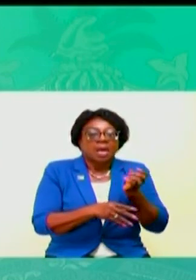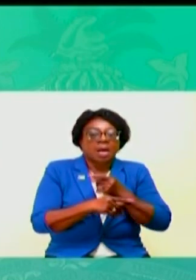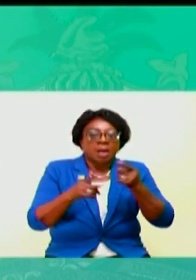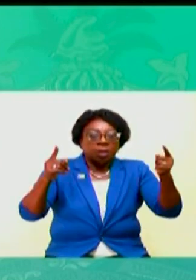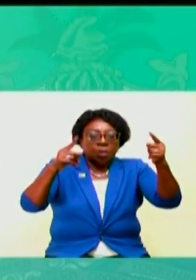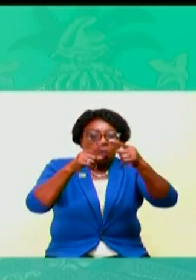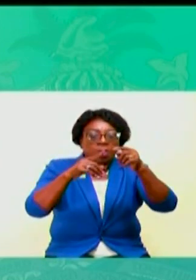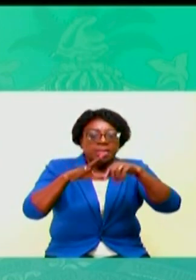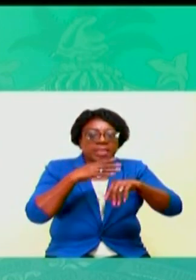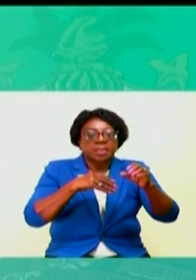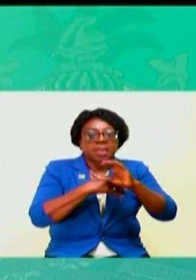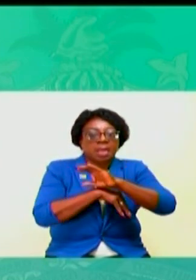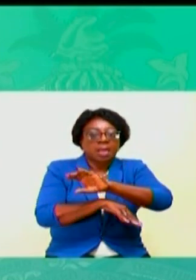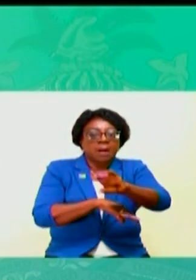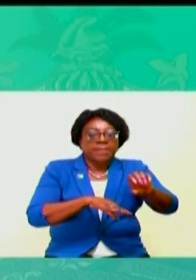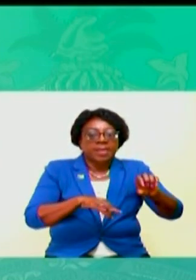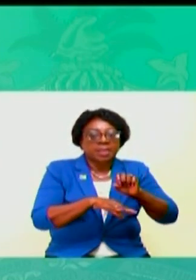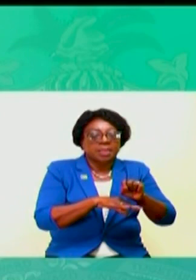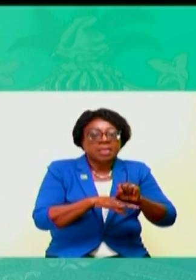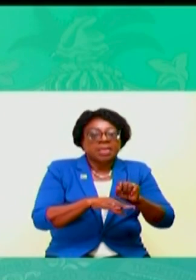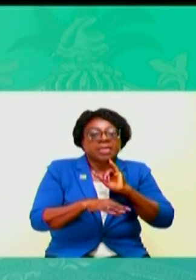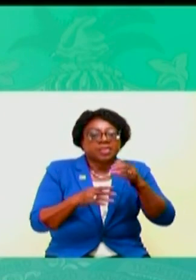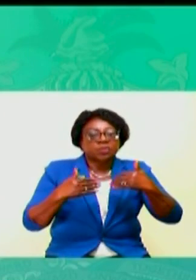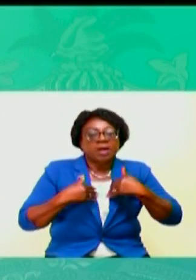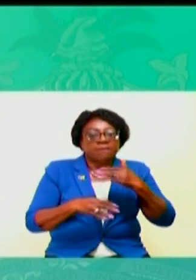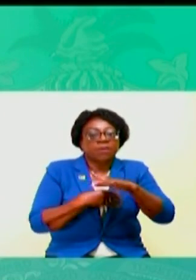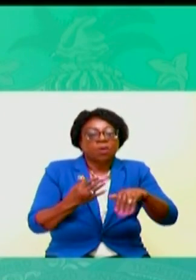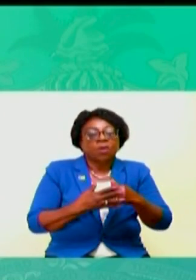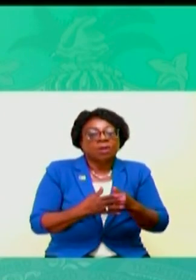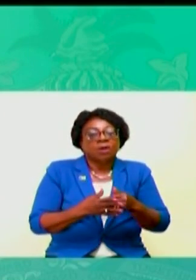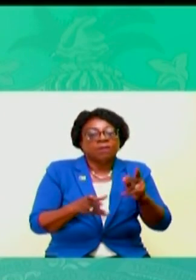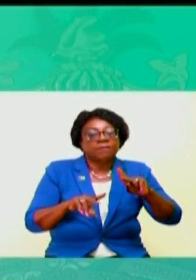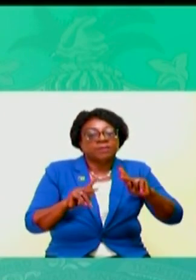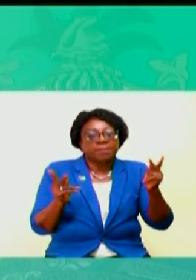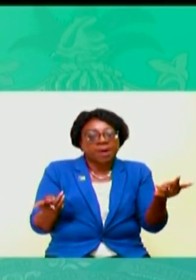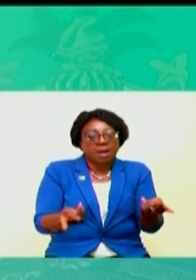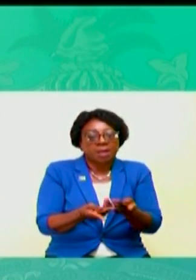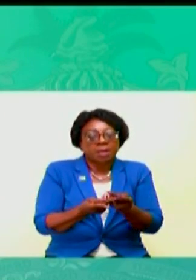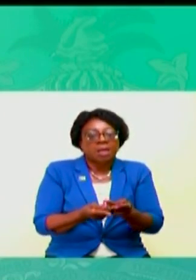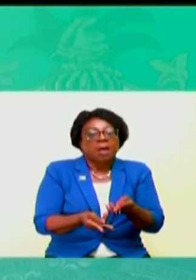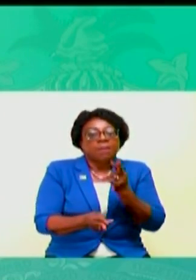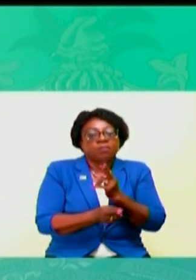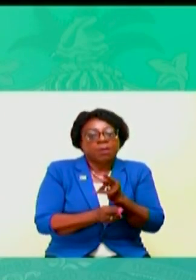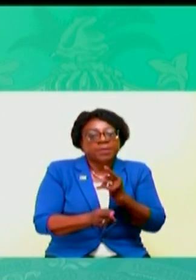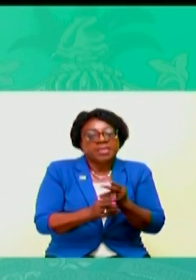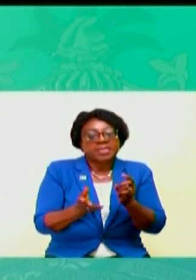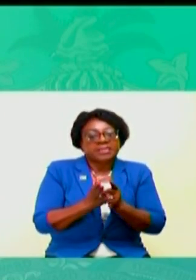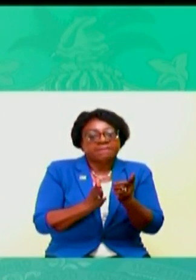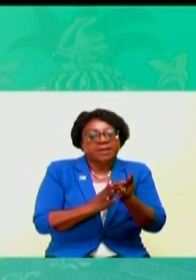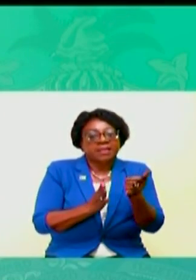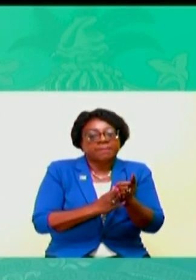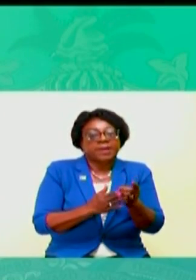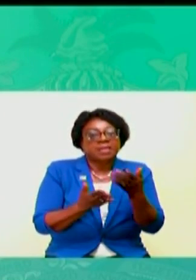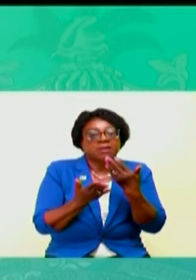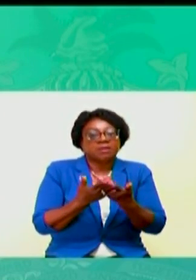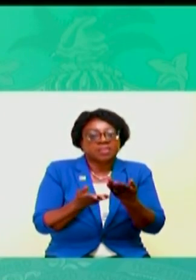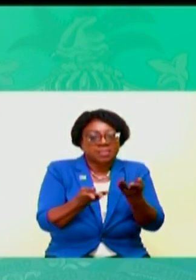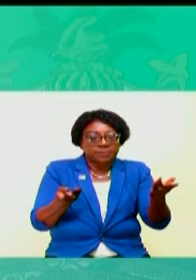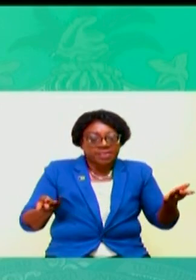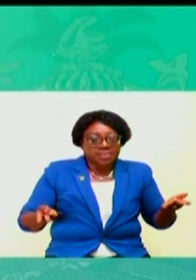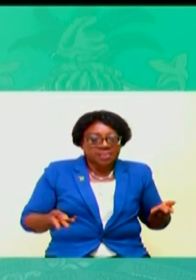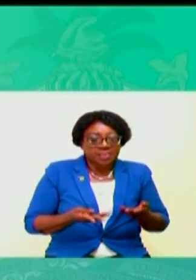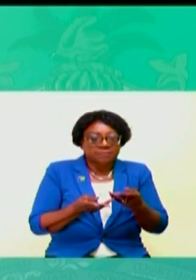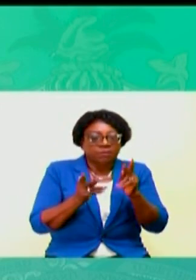Carmichael is to have all of the parks properly developed and preserved as public spaces for residents. To